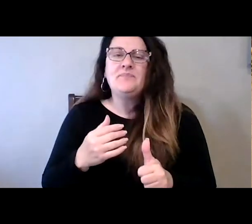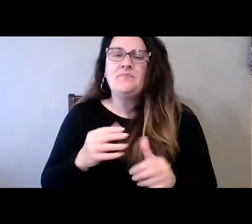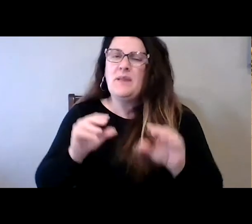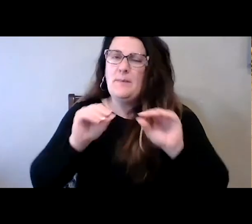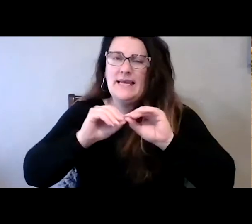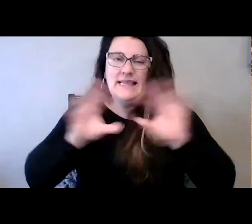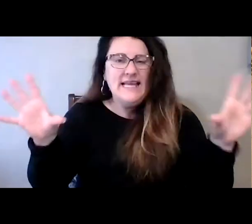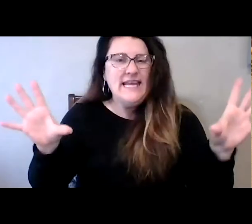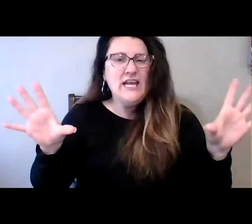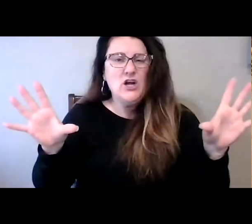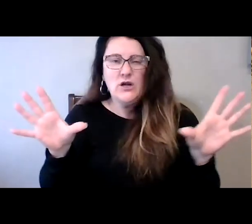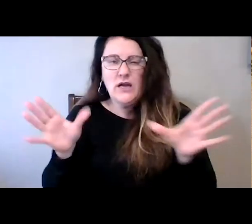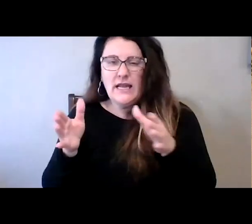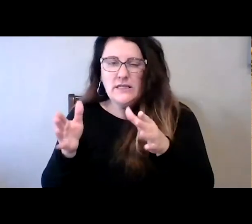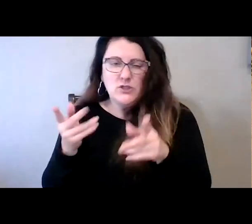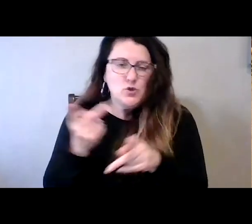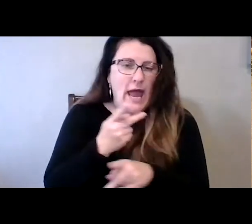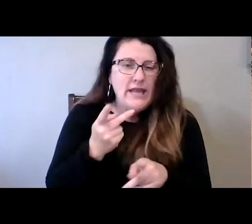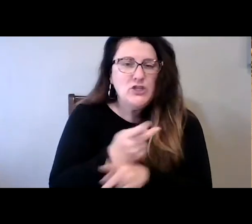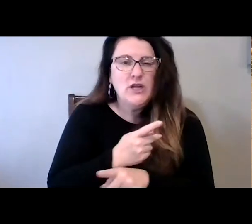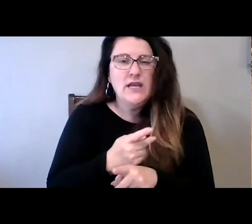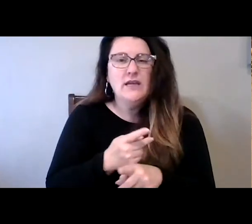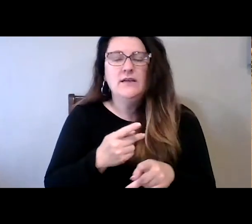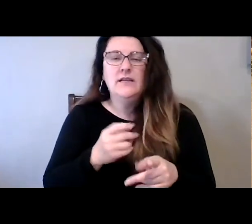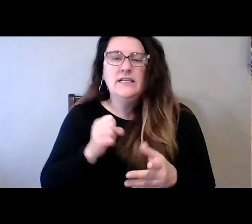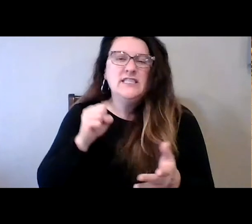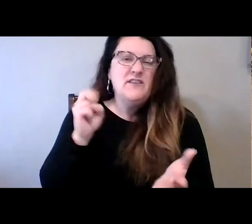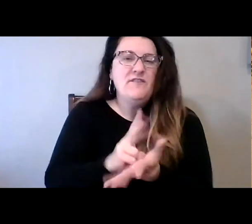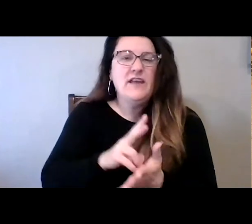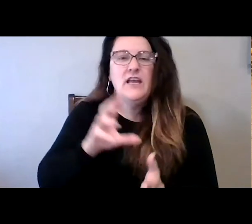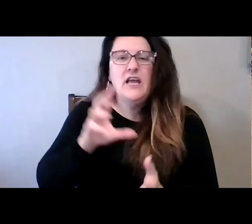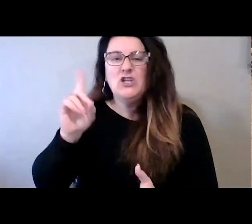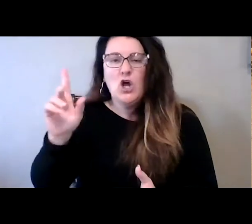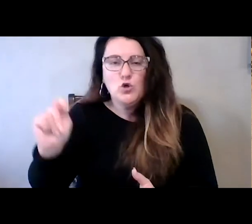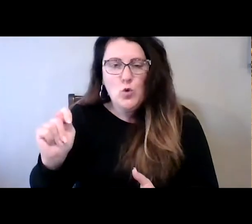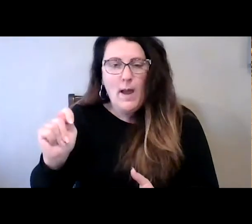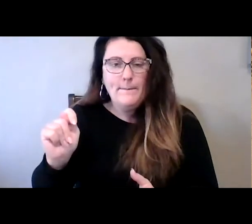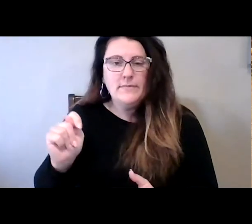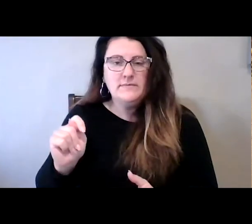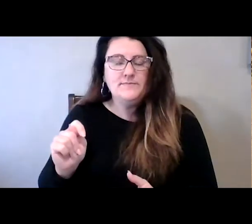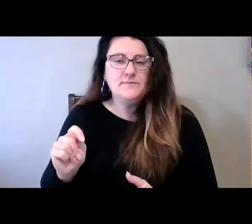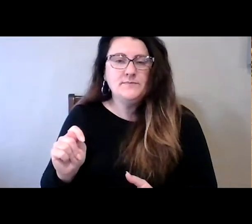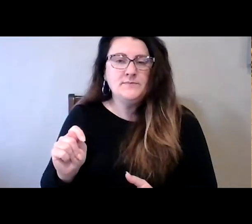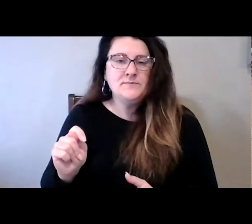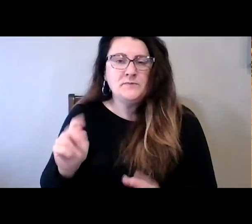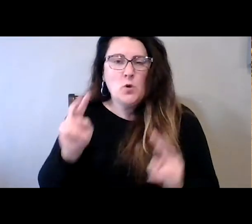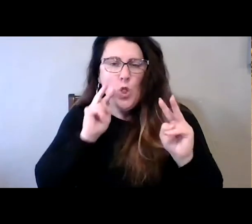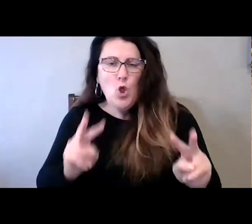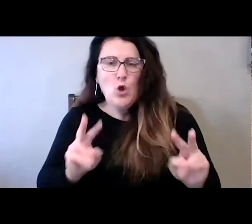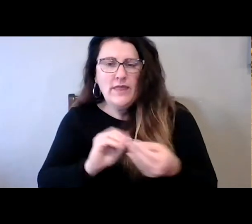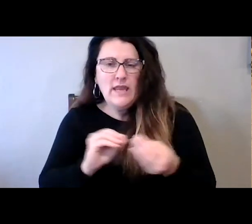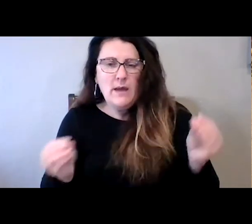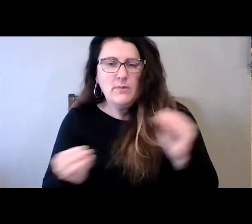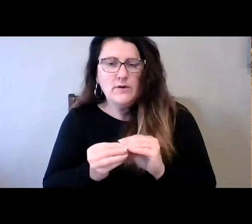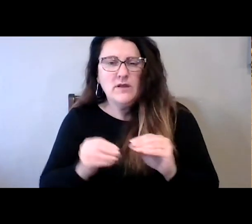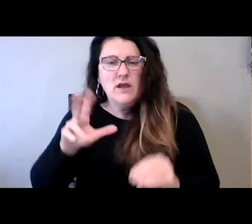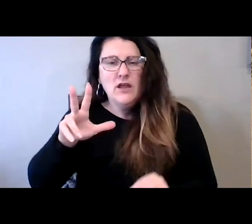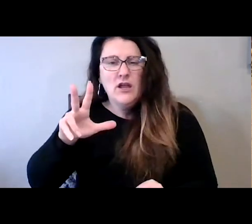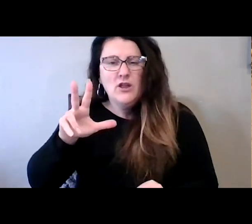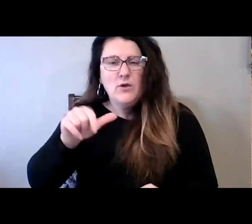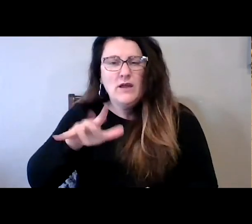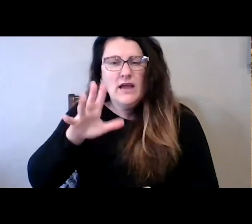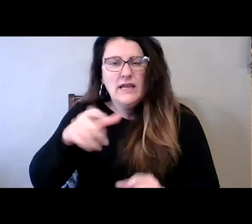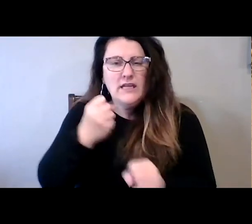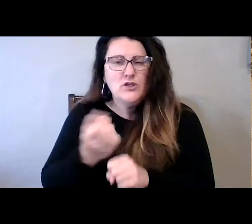clear about our strategy to defeat Donald Trump. And so we began to look at the numbers about 3.5 years ago, pretty